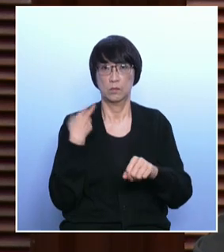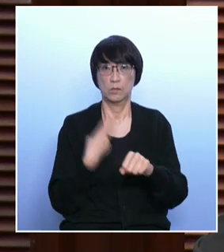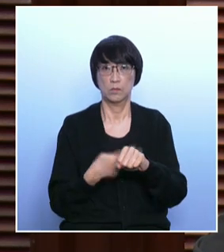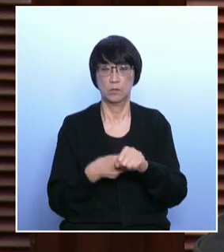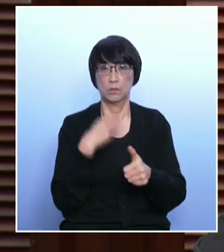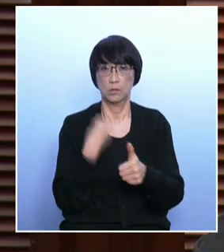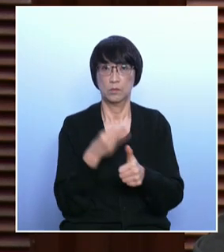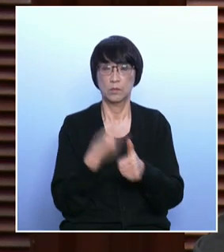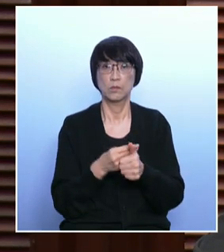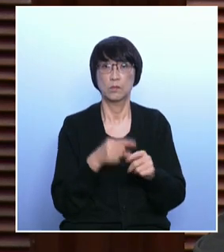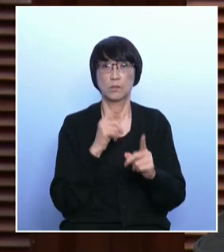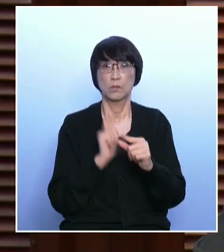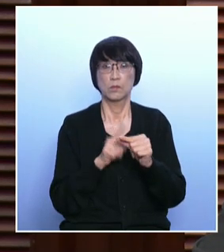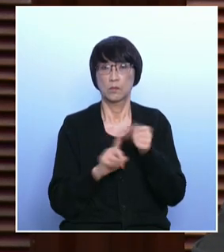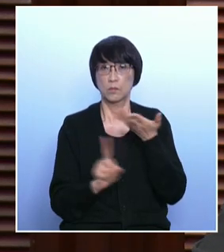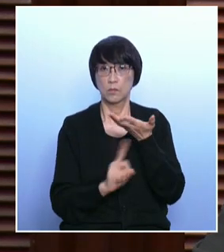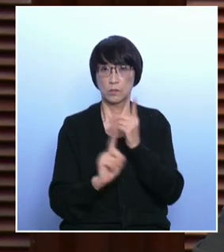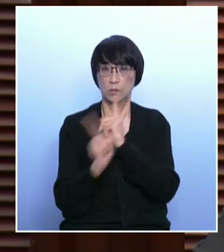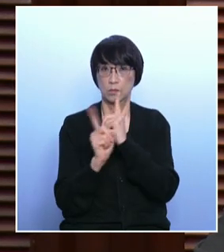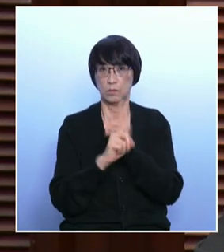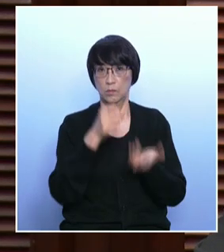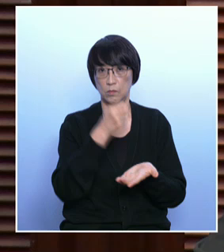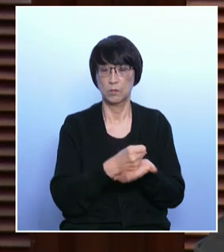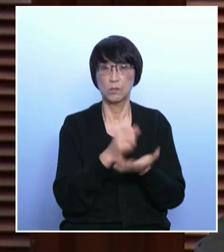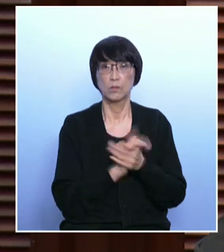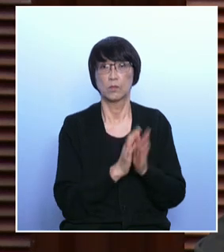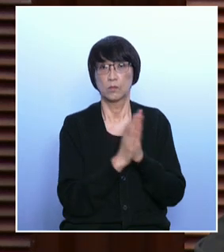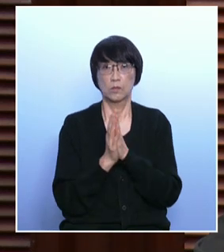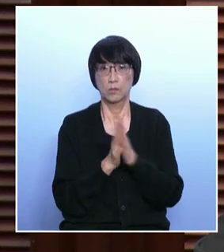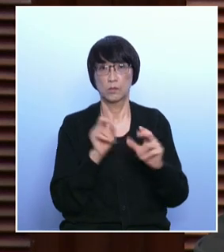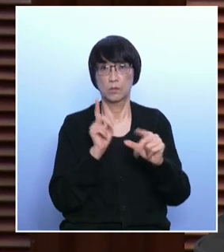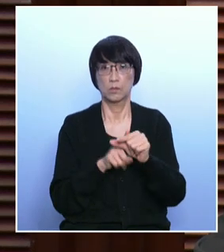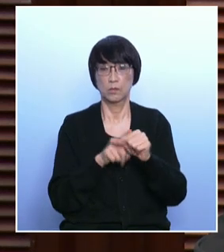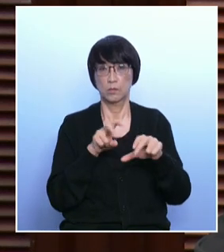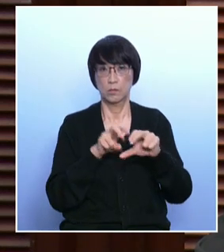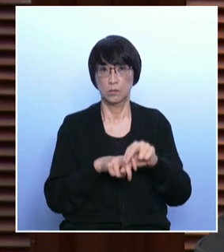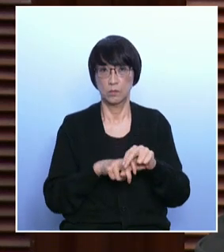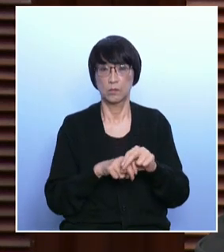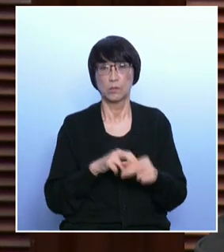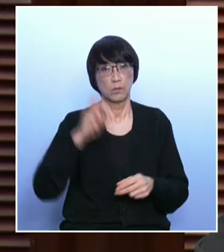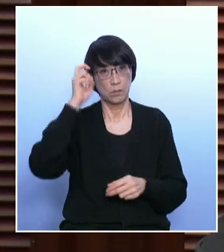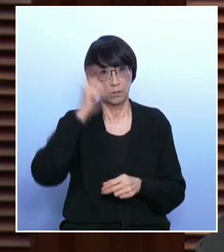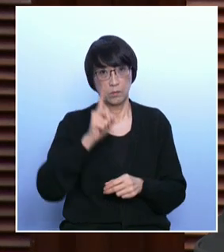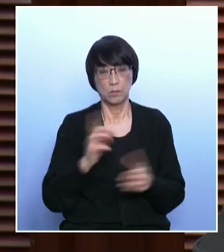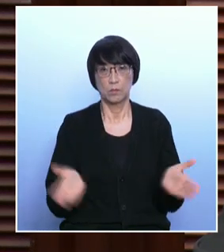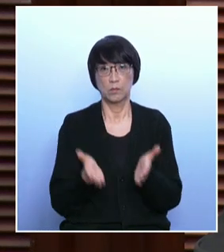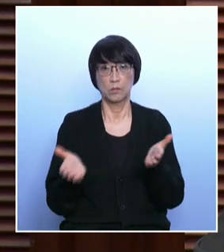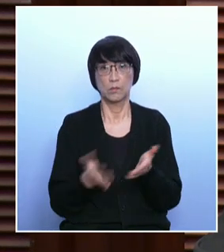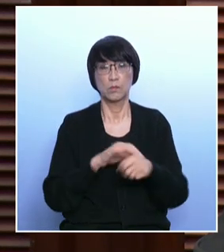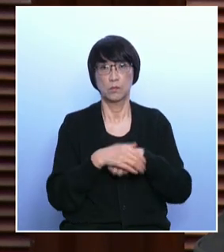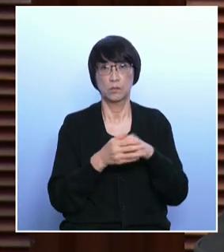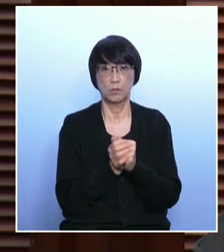There will also be talent training, CM standard, as well as herb-drug